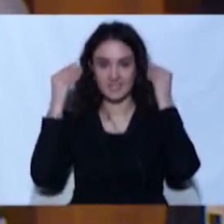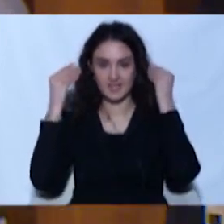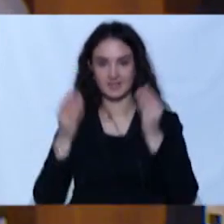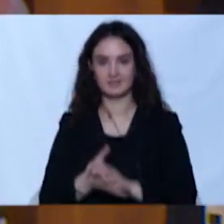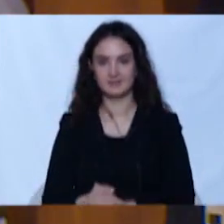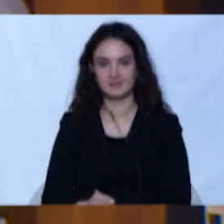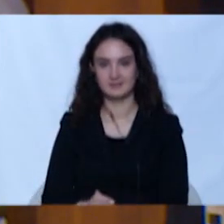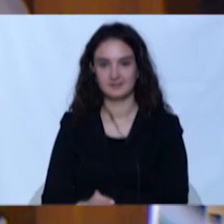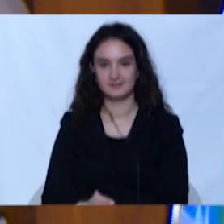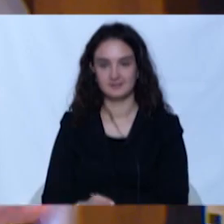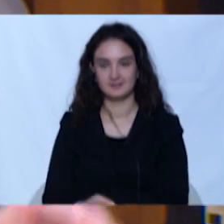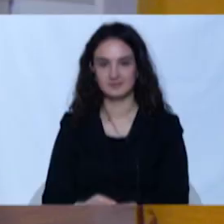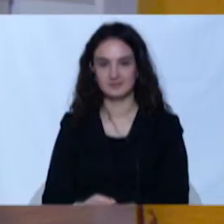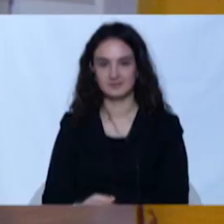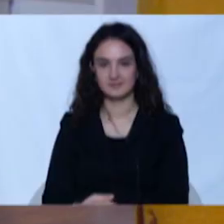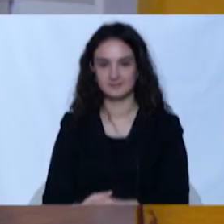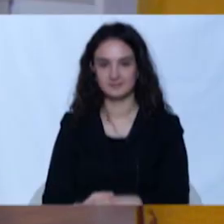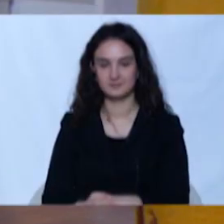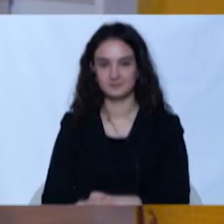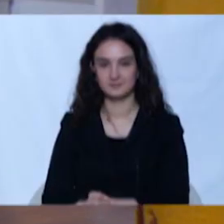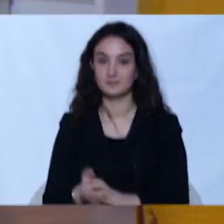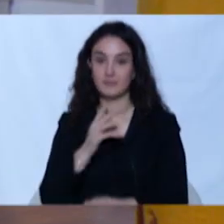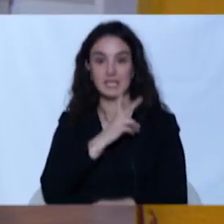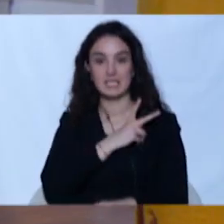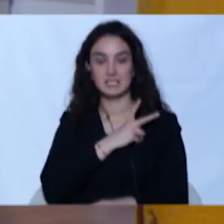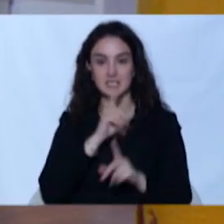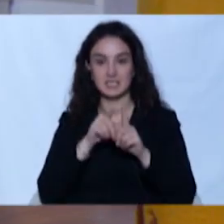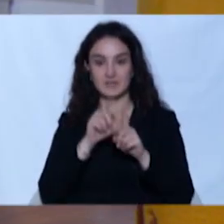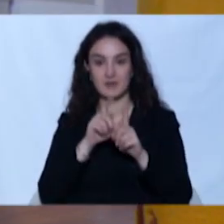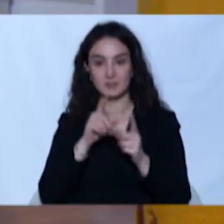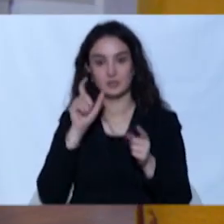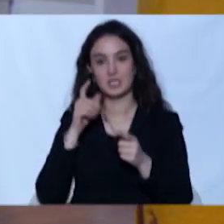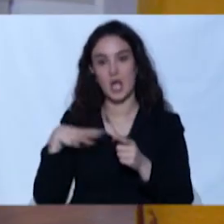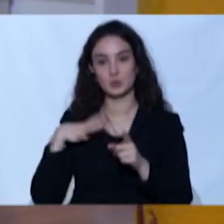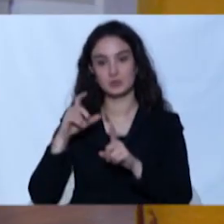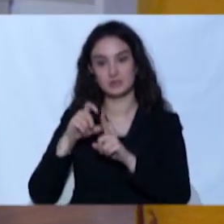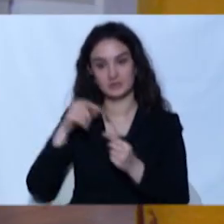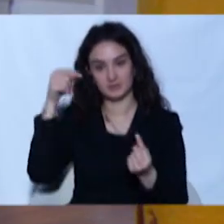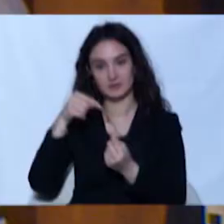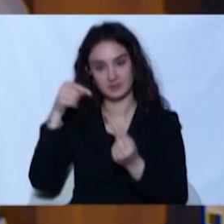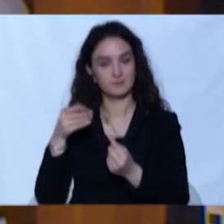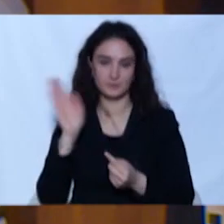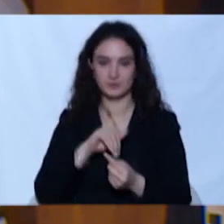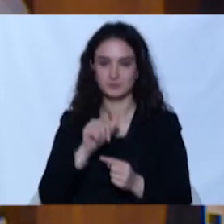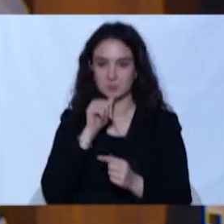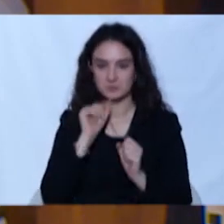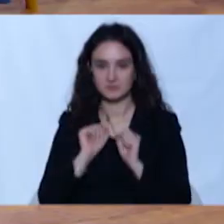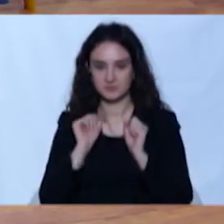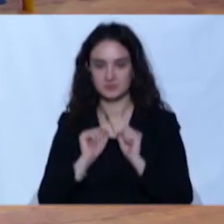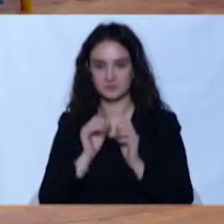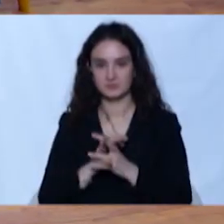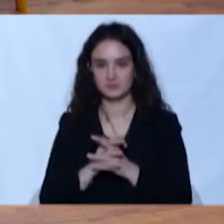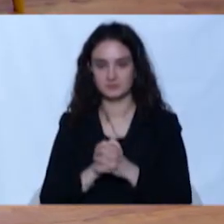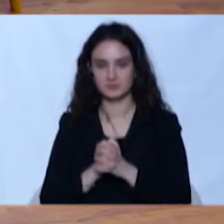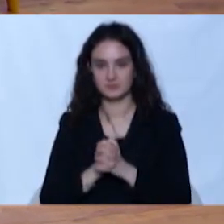job. Let's match the English words in the box with the Georgian words. Are you ready? Let's try. Where is